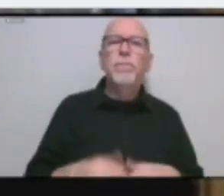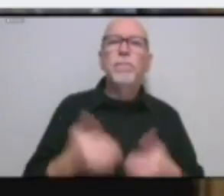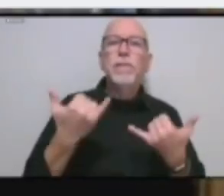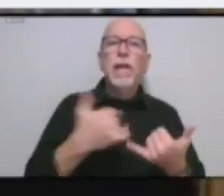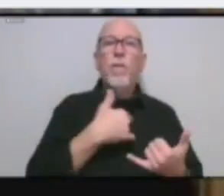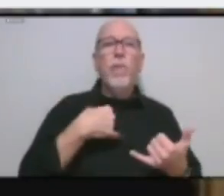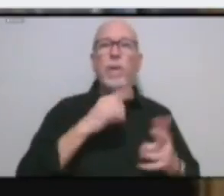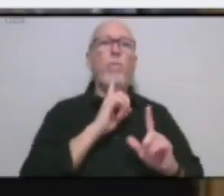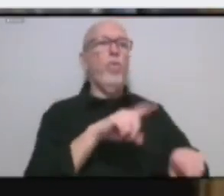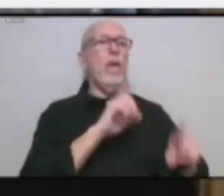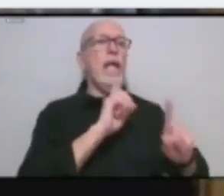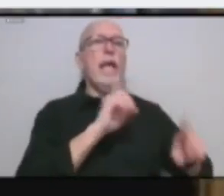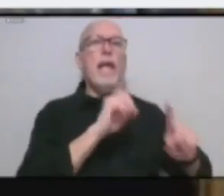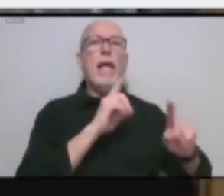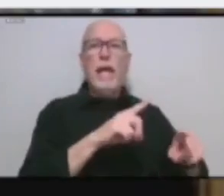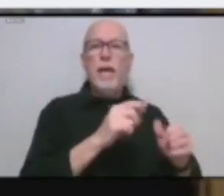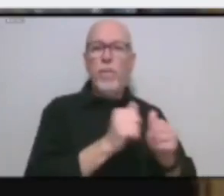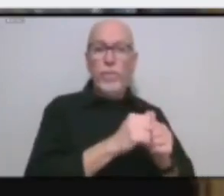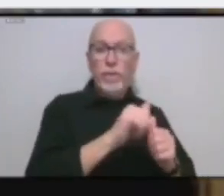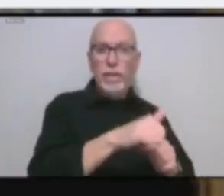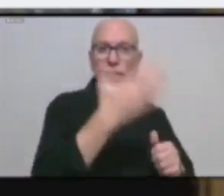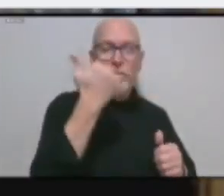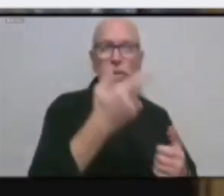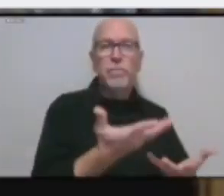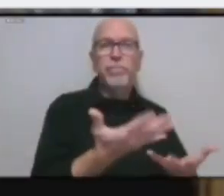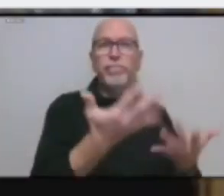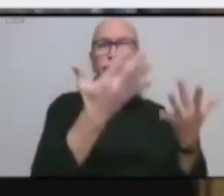reactive because we're at